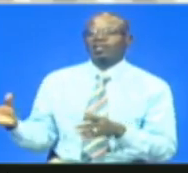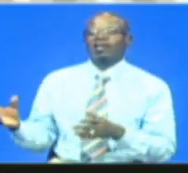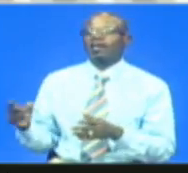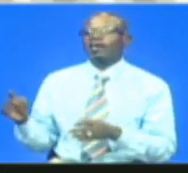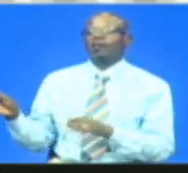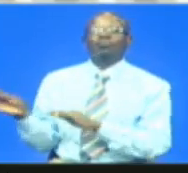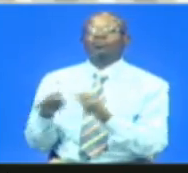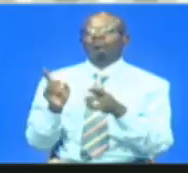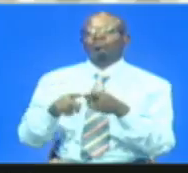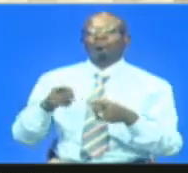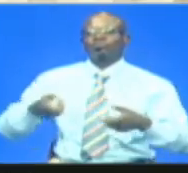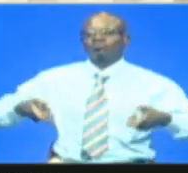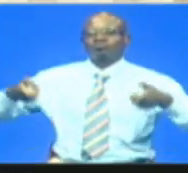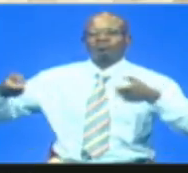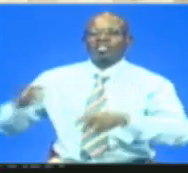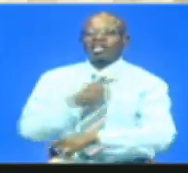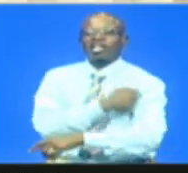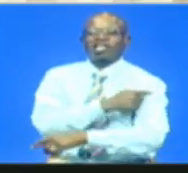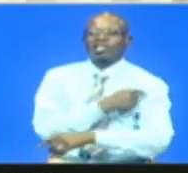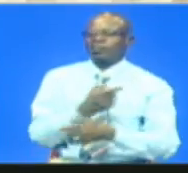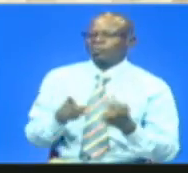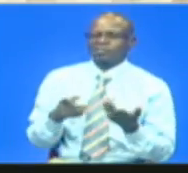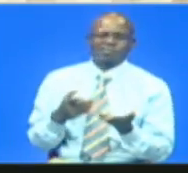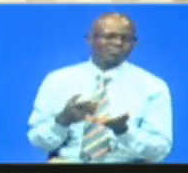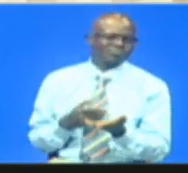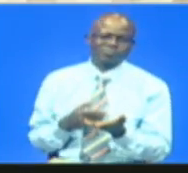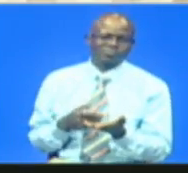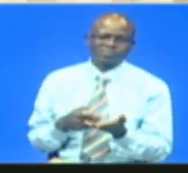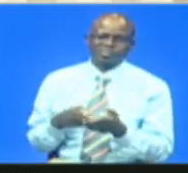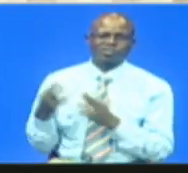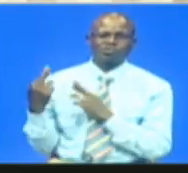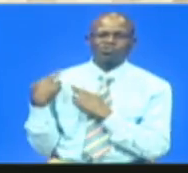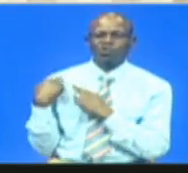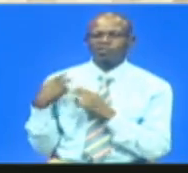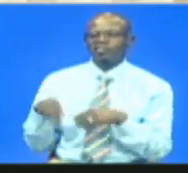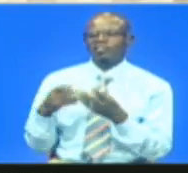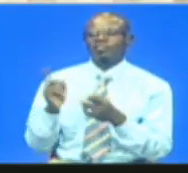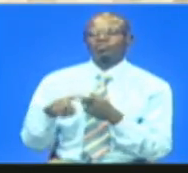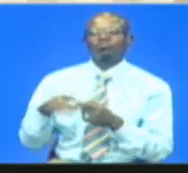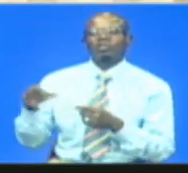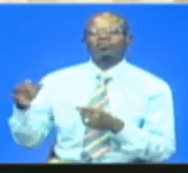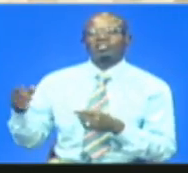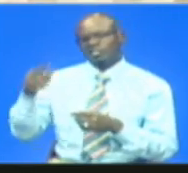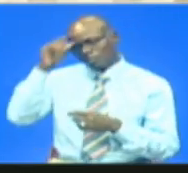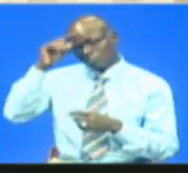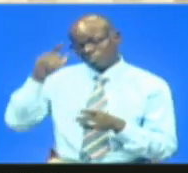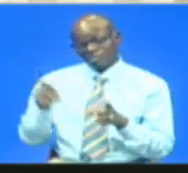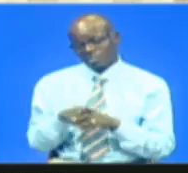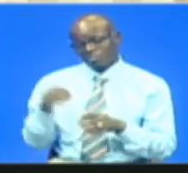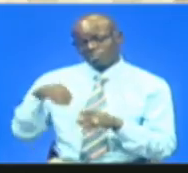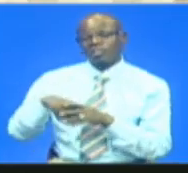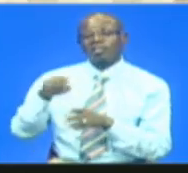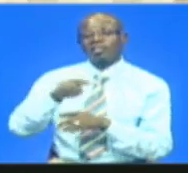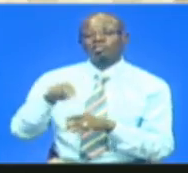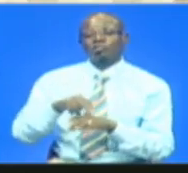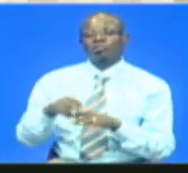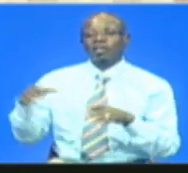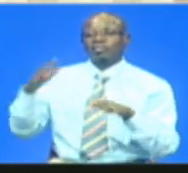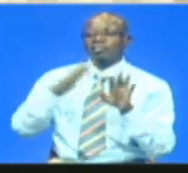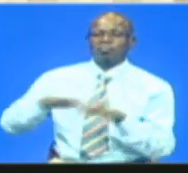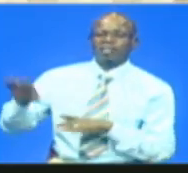role given to county governments. Upon their inspection, members of the health committee in the National Assembly say they are